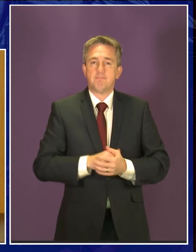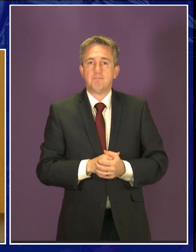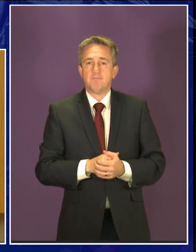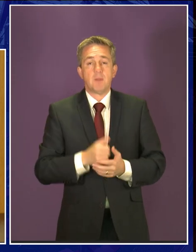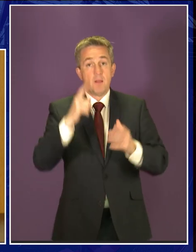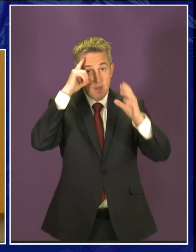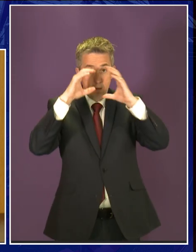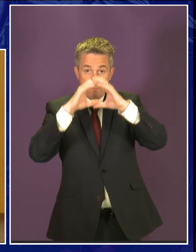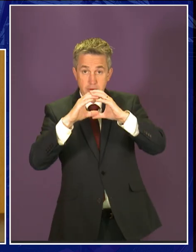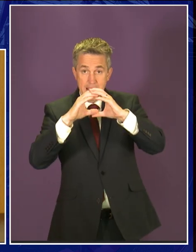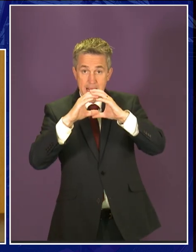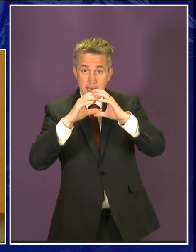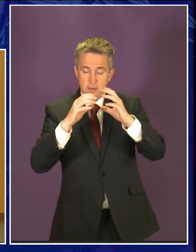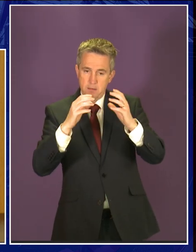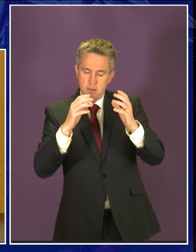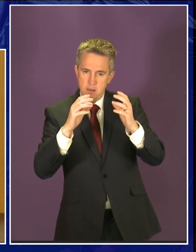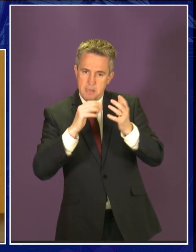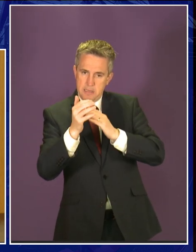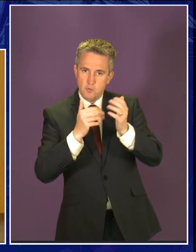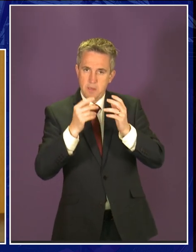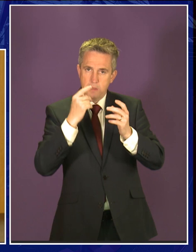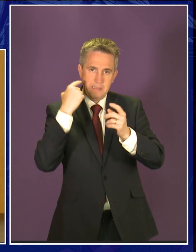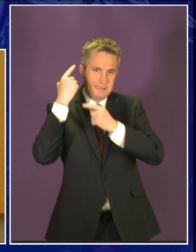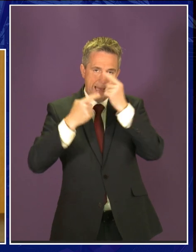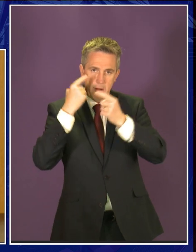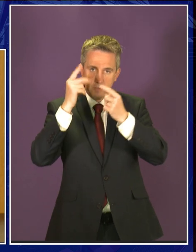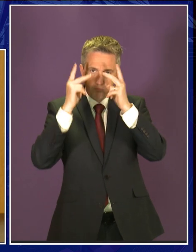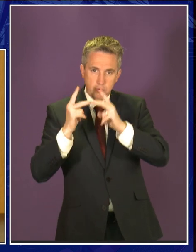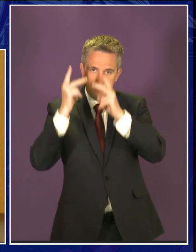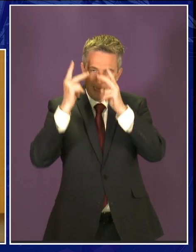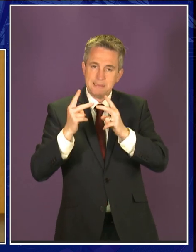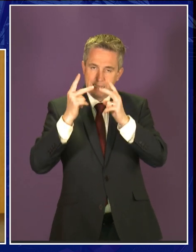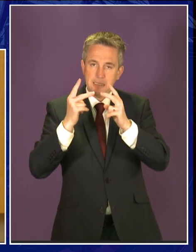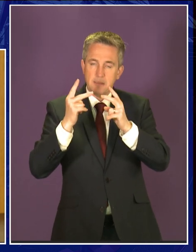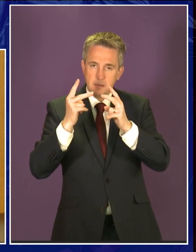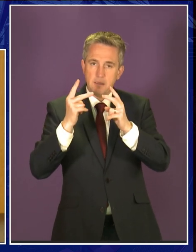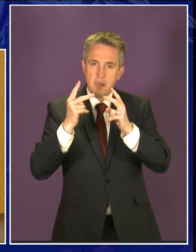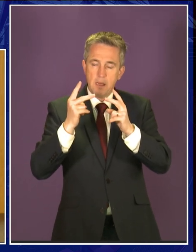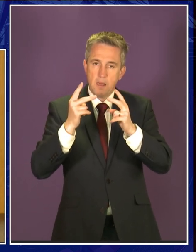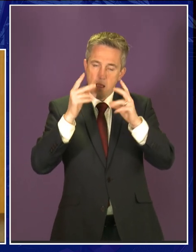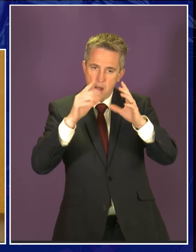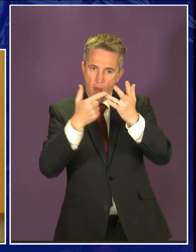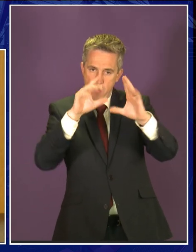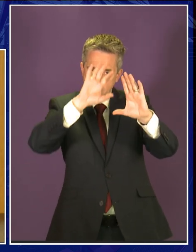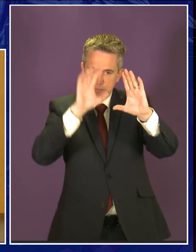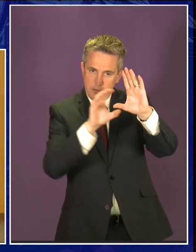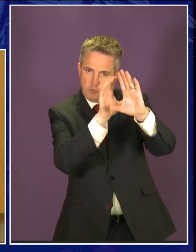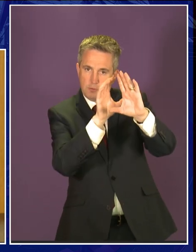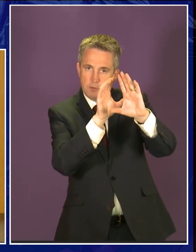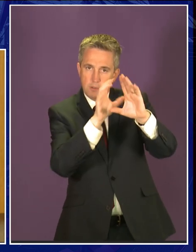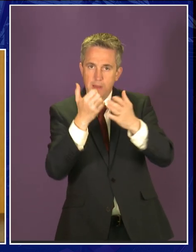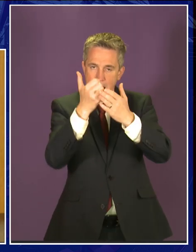perspective, brain regions involved in sound processing, such as the primary auditory cortex, and brain regions involved in sound